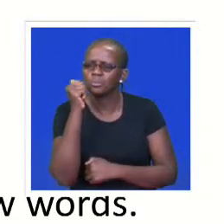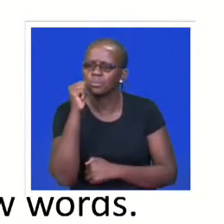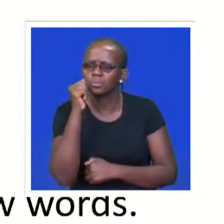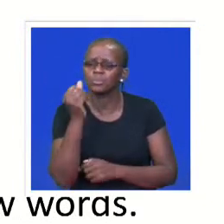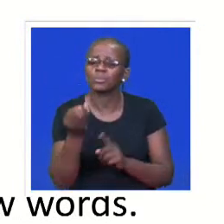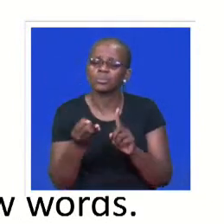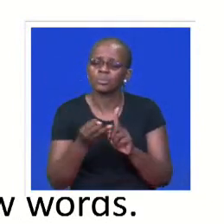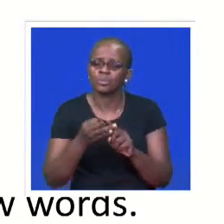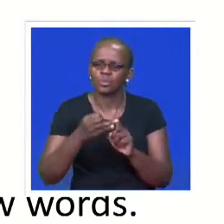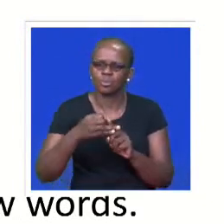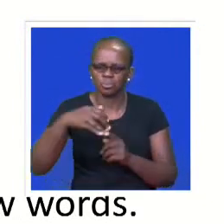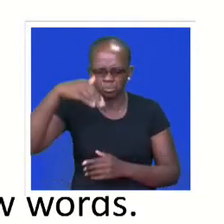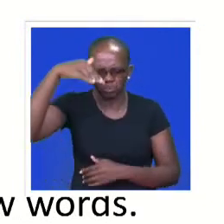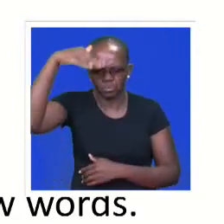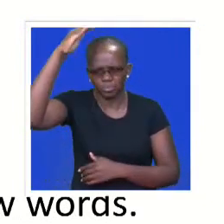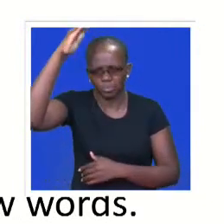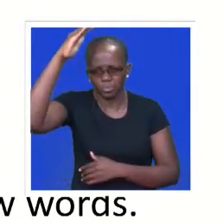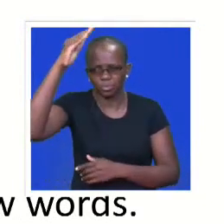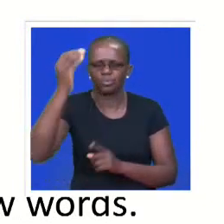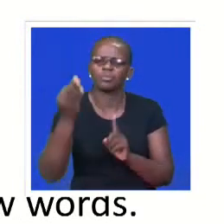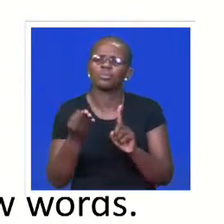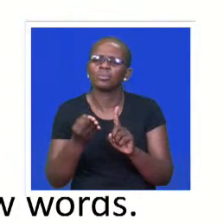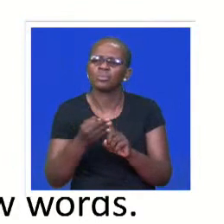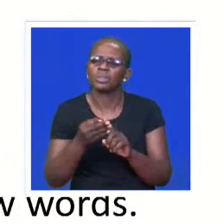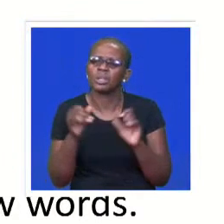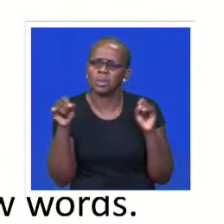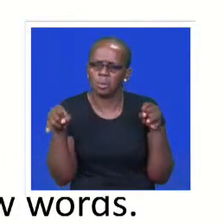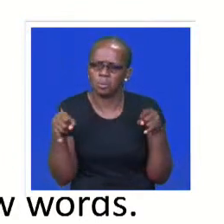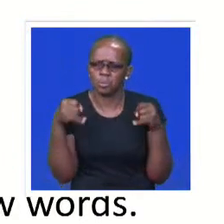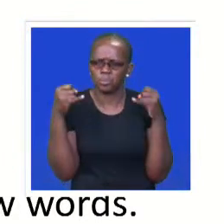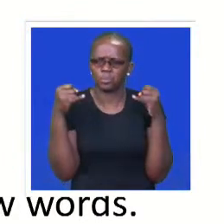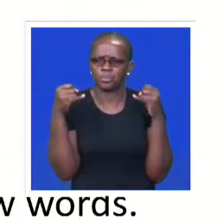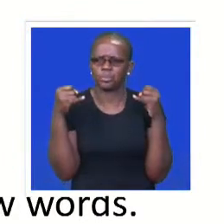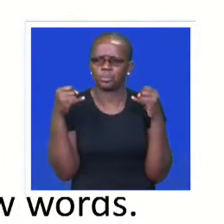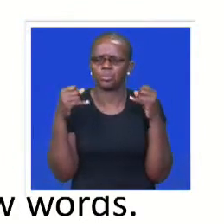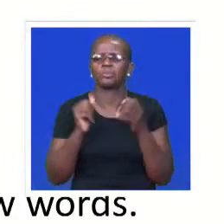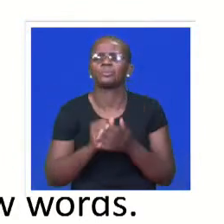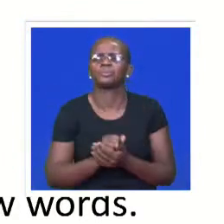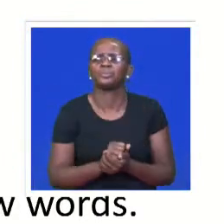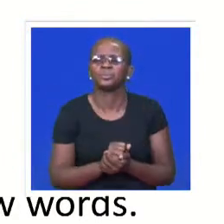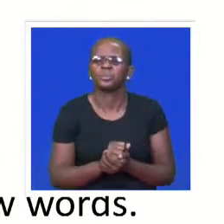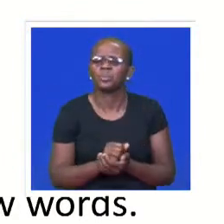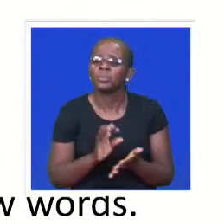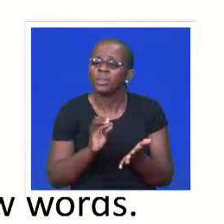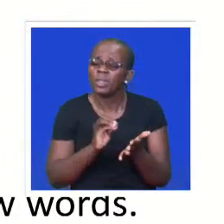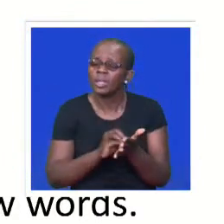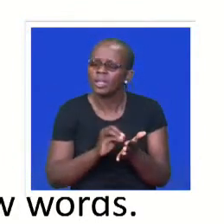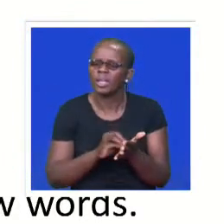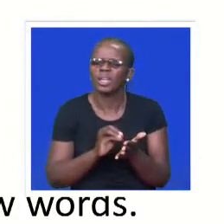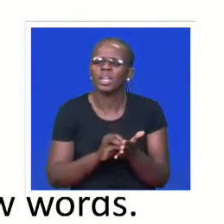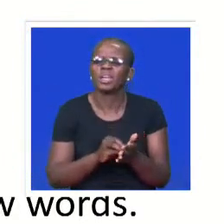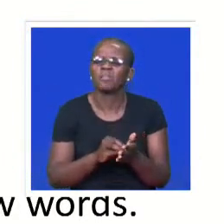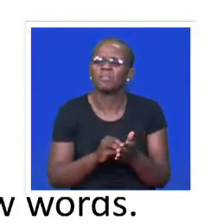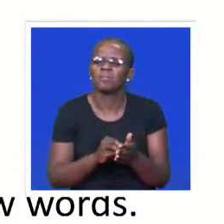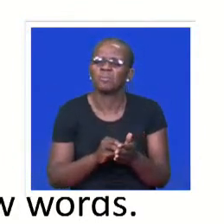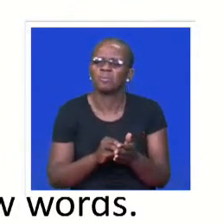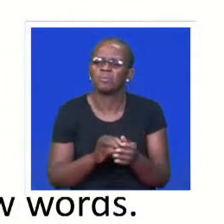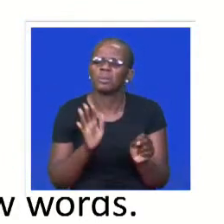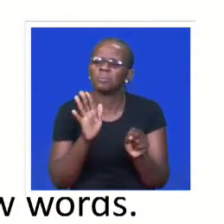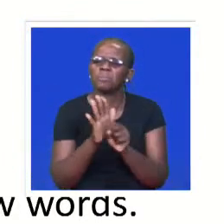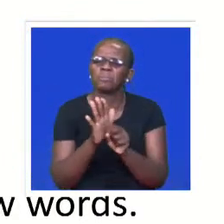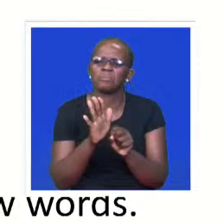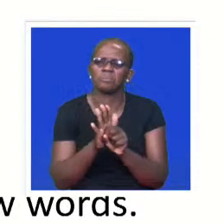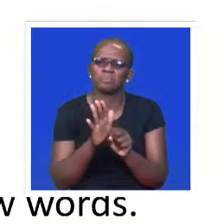tall, thick. All those are adjectives. You may have more adjectives. These are just 3 that I've just thought